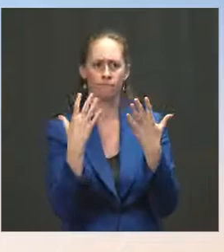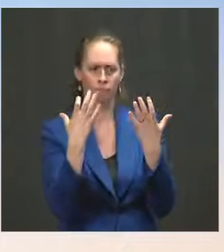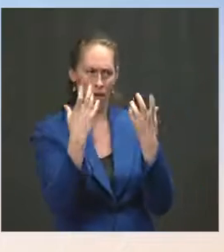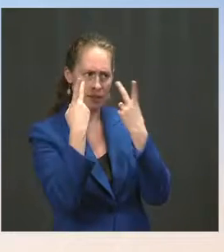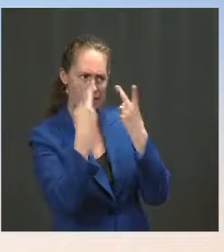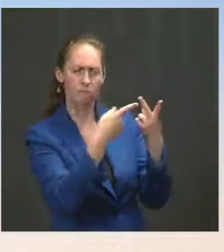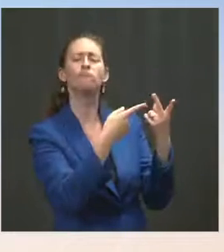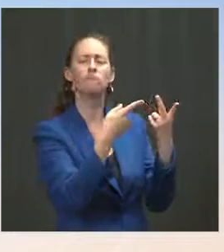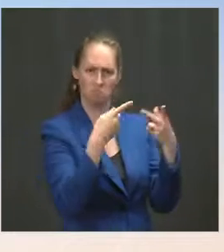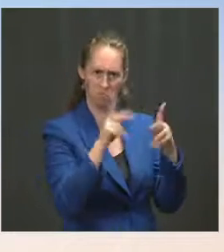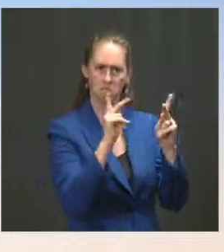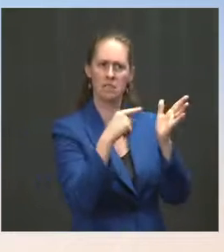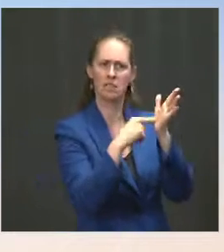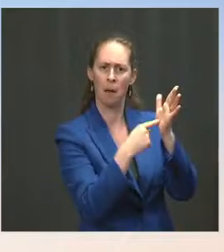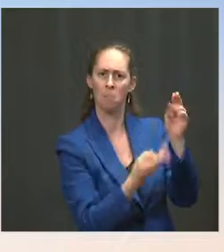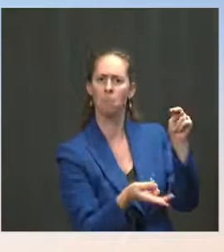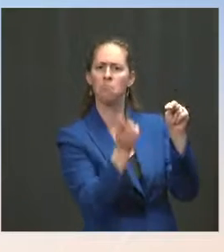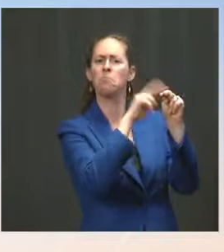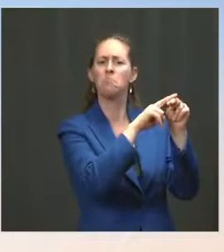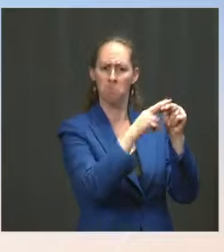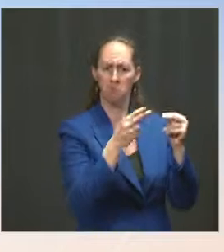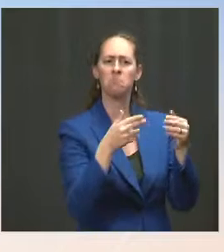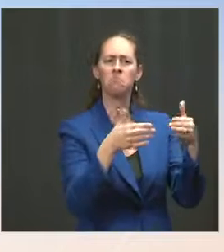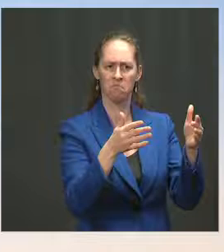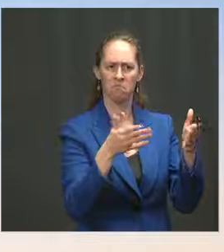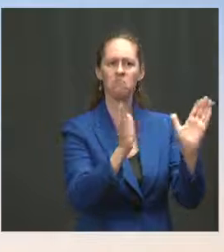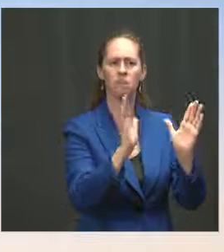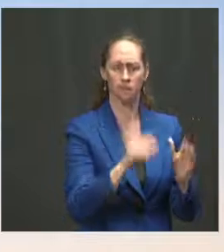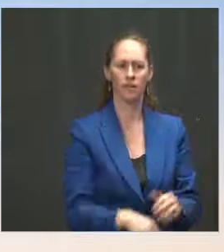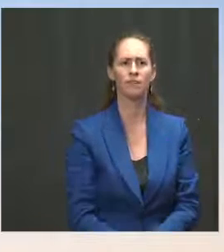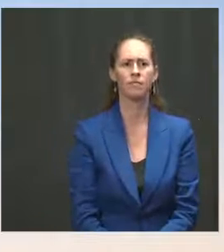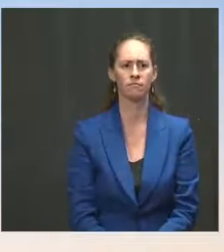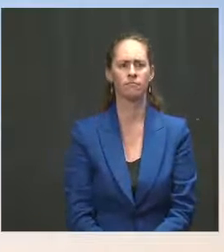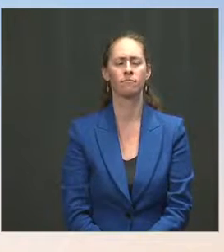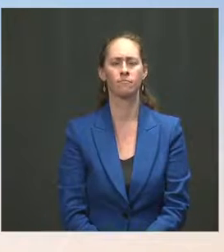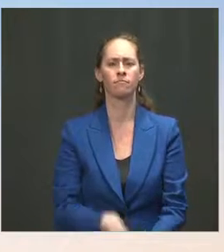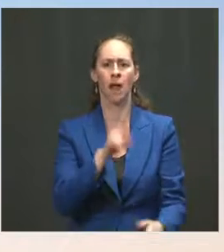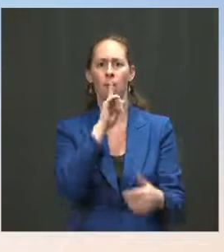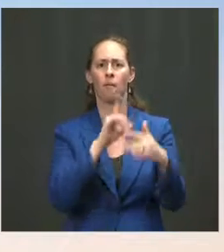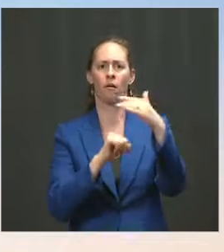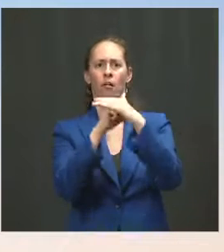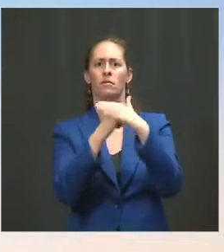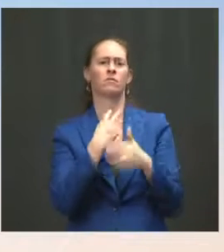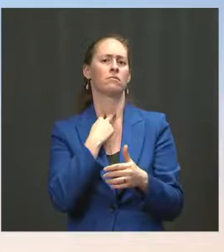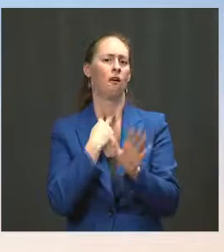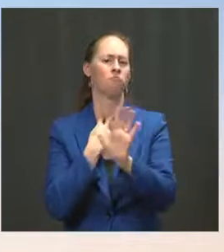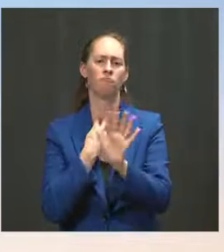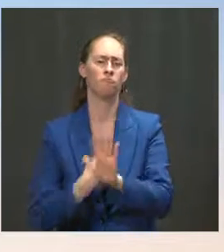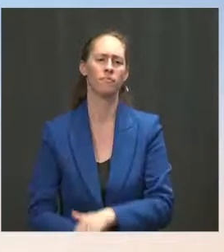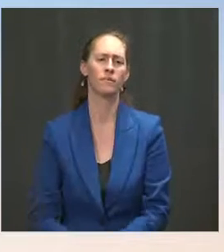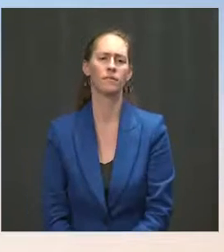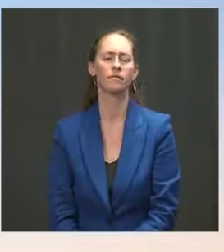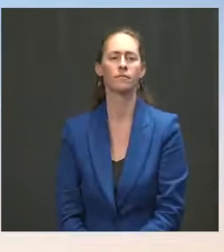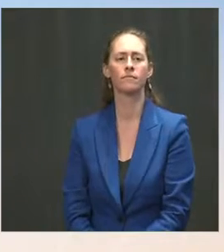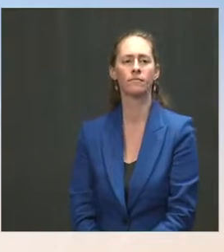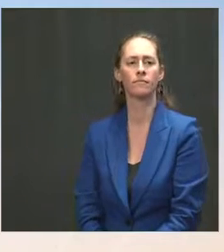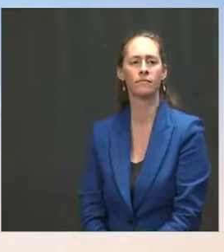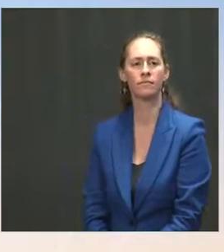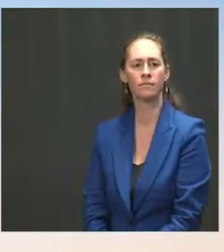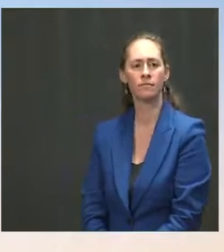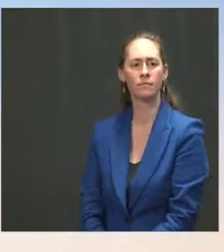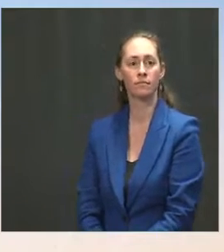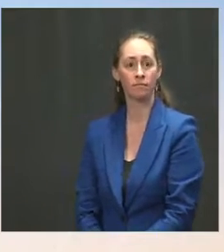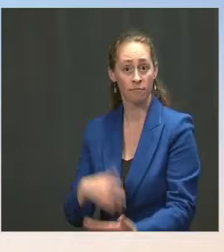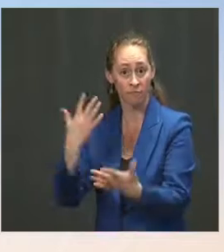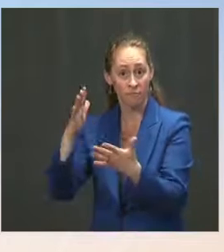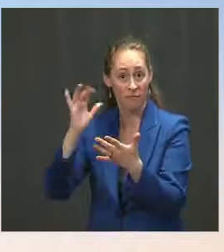not face default. So is passing this through regular order, not in reconciliation, is that a red line for the president? I'm not here to set red lines. I think